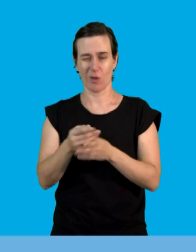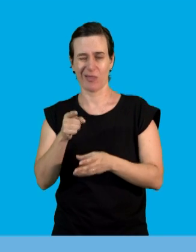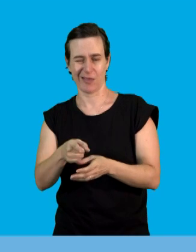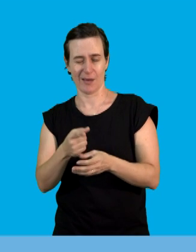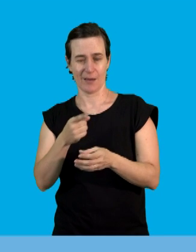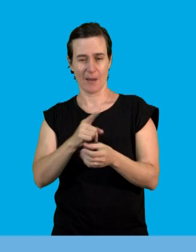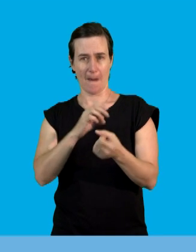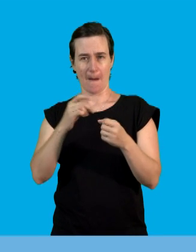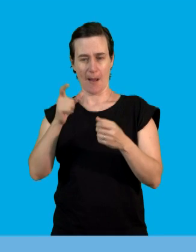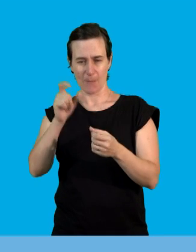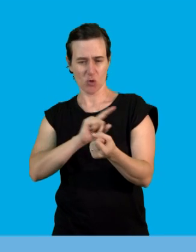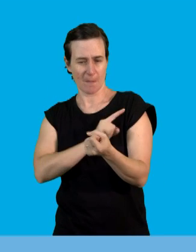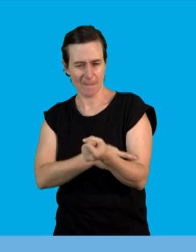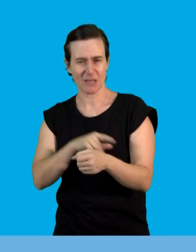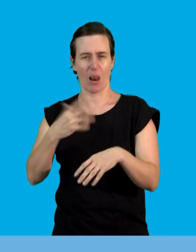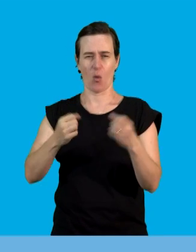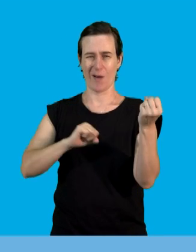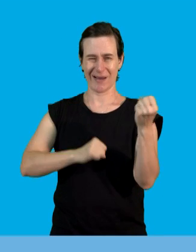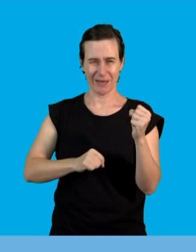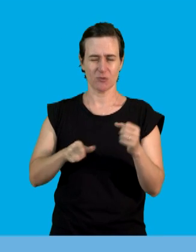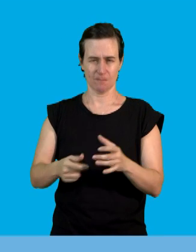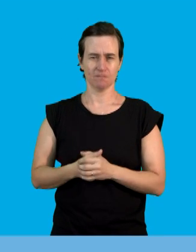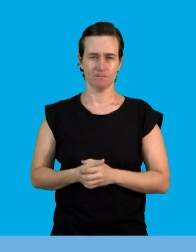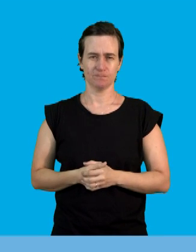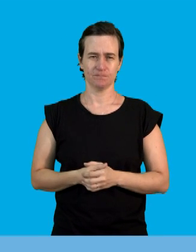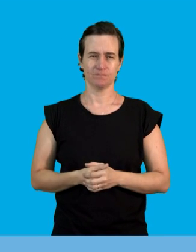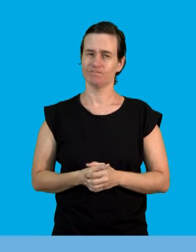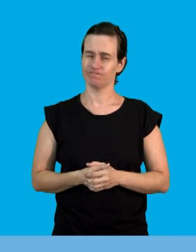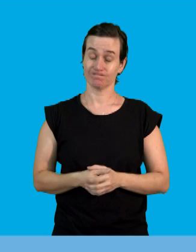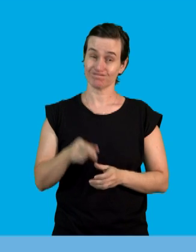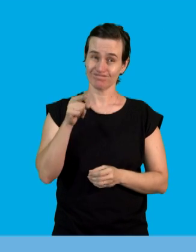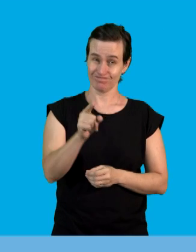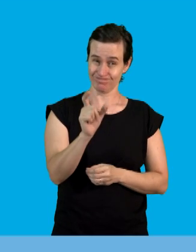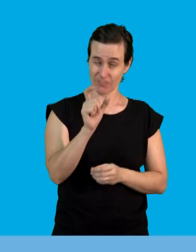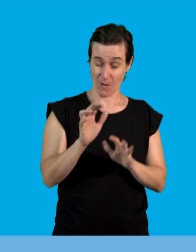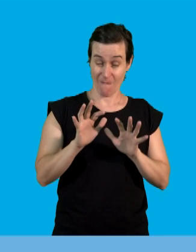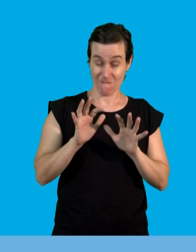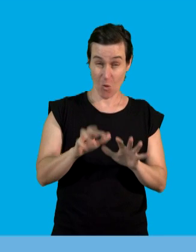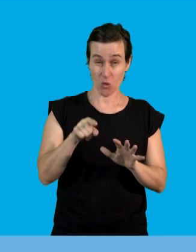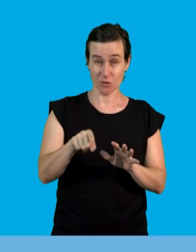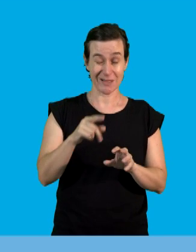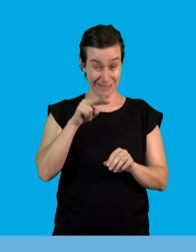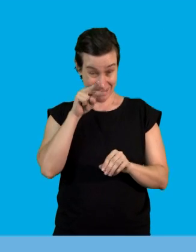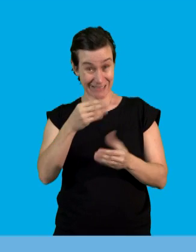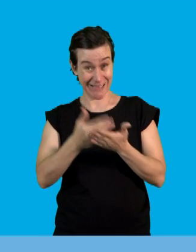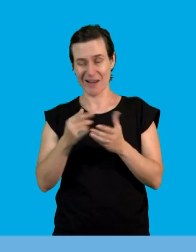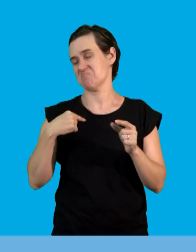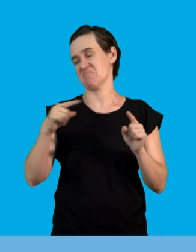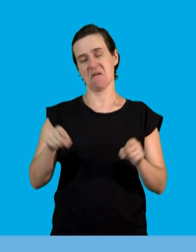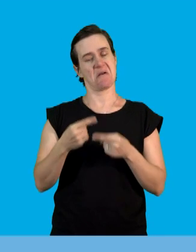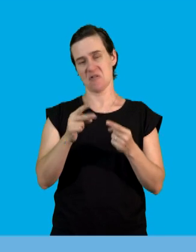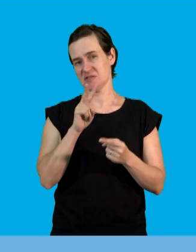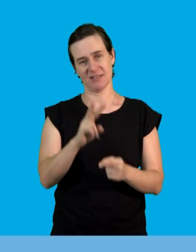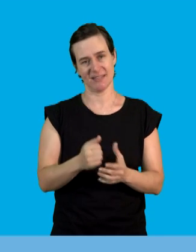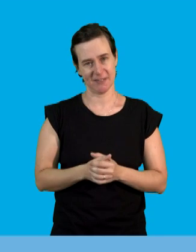performance of a machine, or even the engine. However, in reality, the forces are invincible.